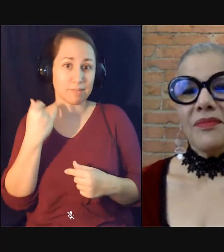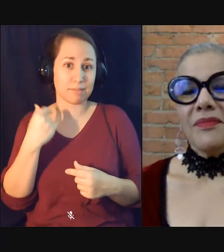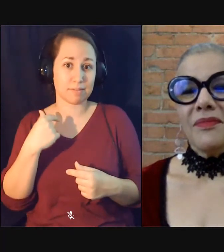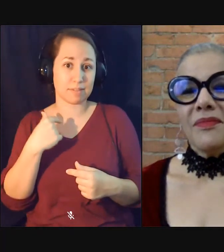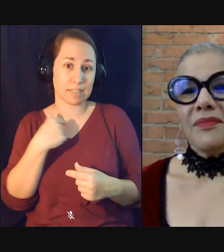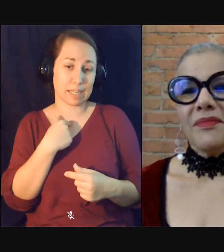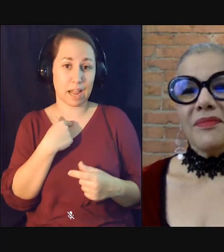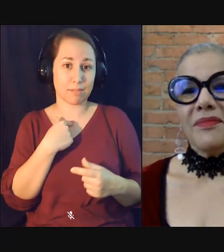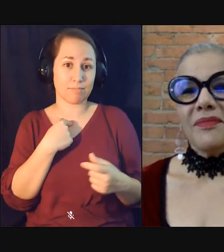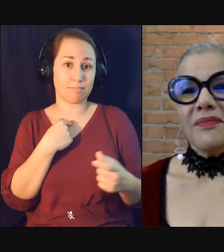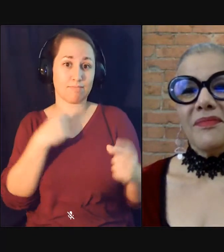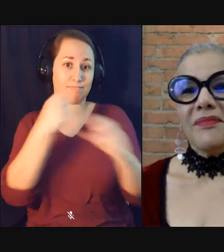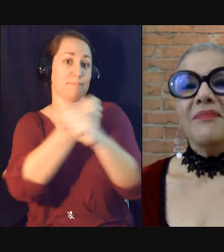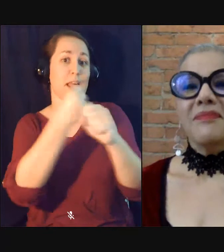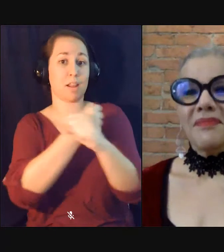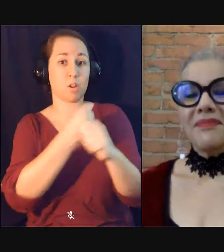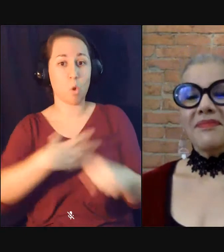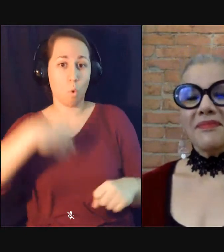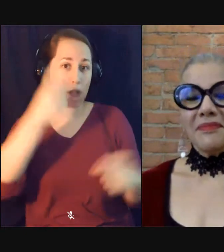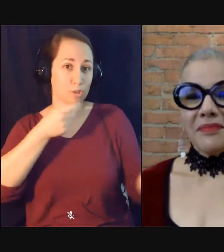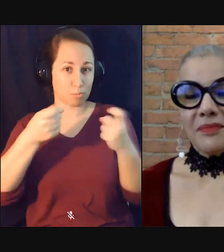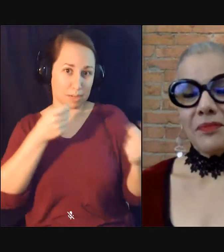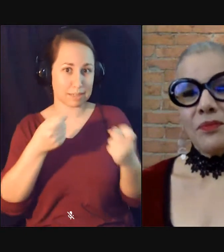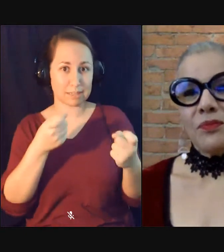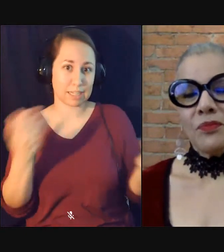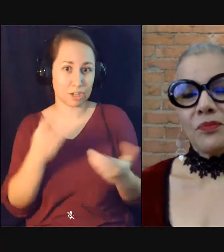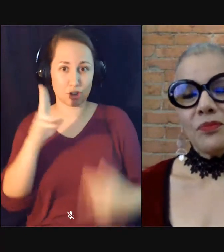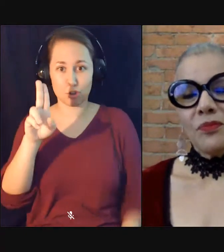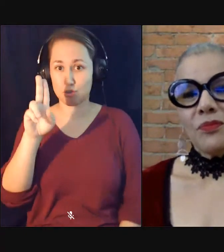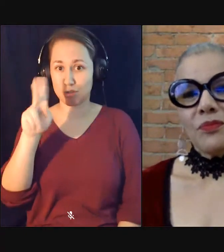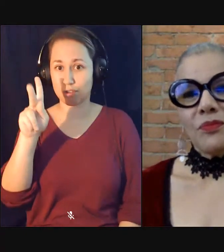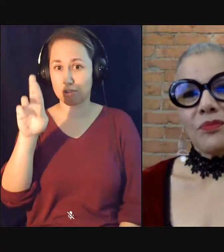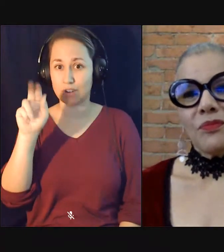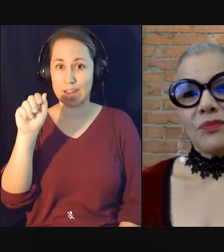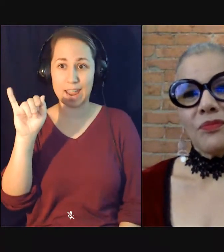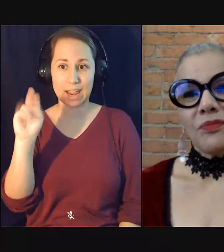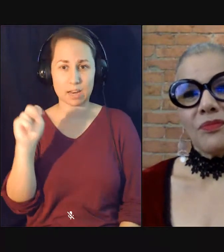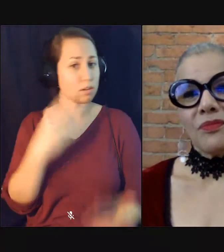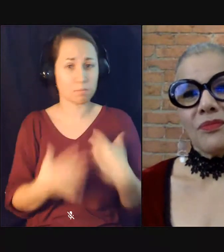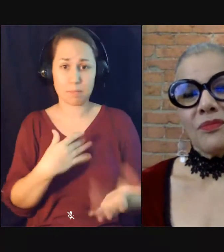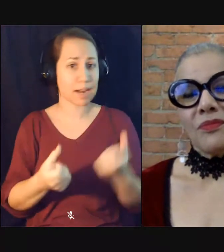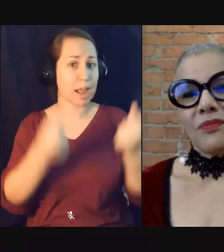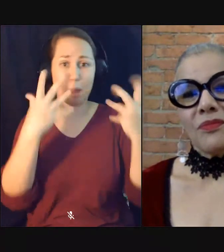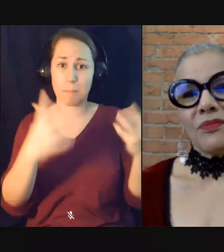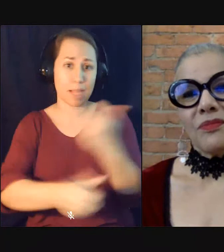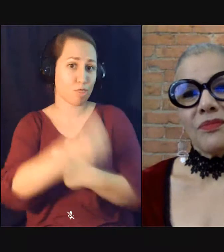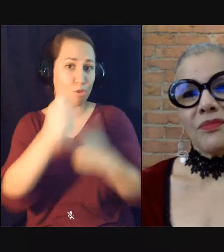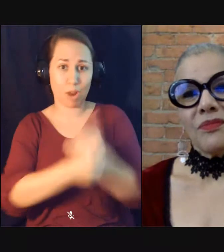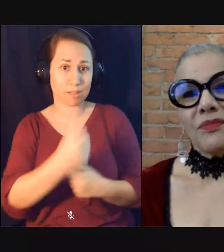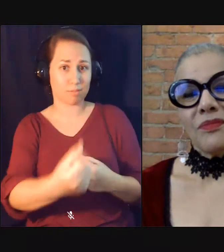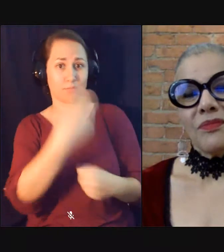they rear their ugly heads. And no matter how many threats they issue, I will not